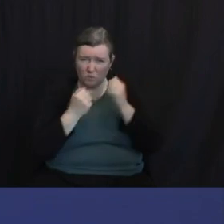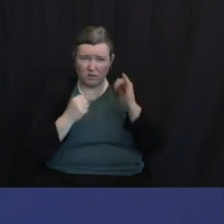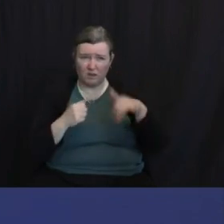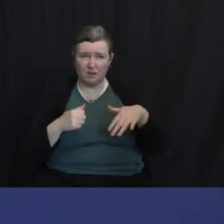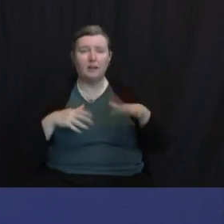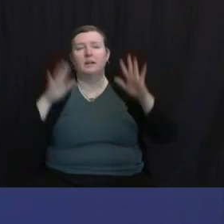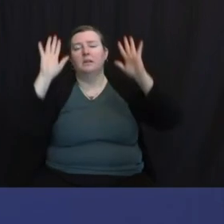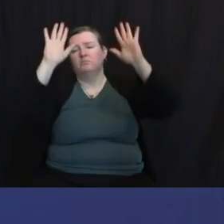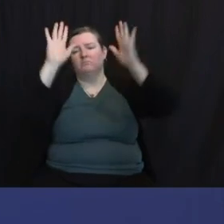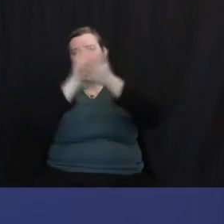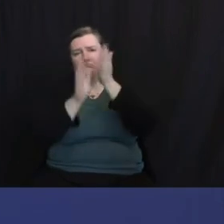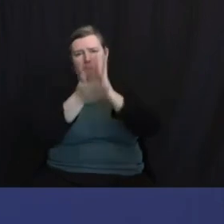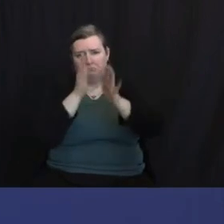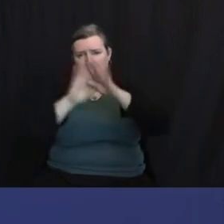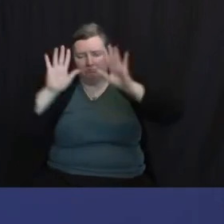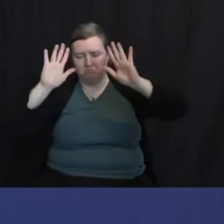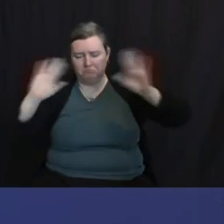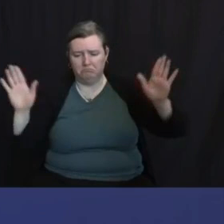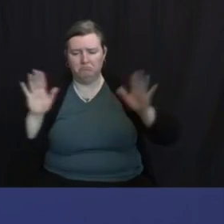of the morning to everybody.